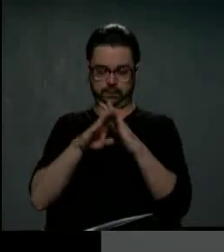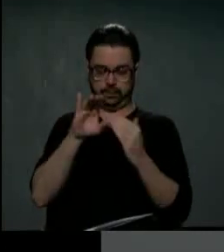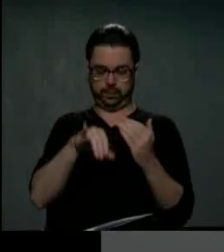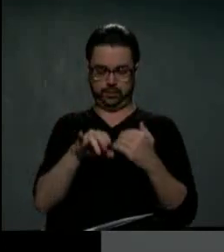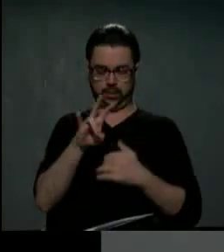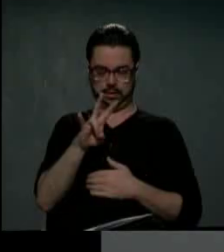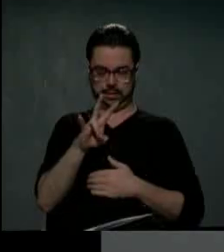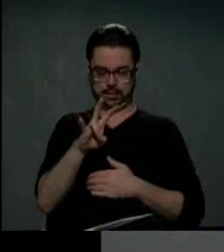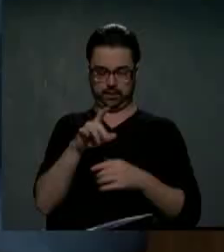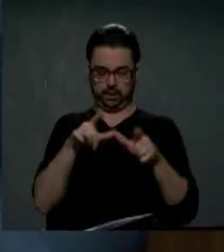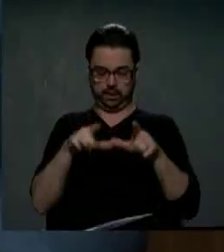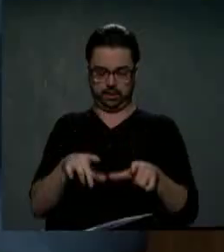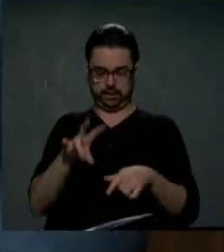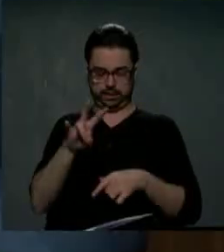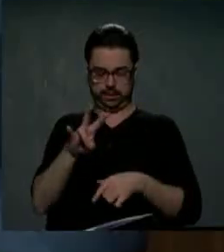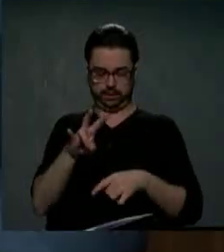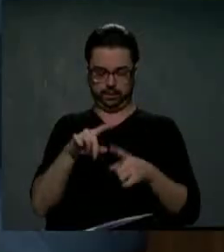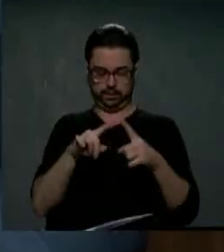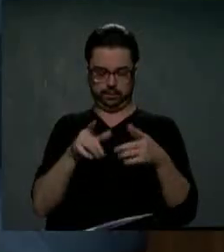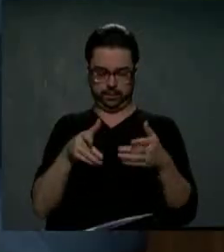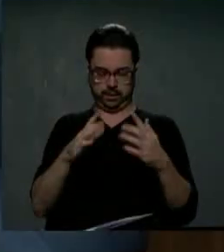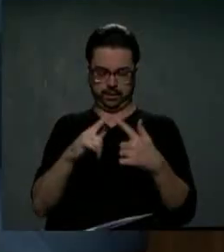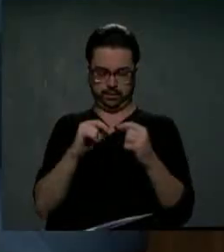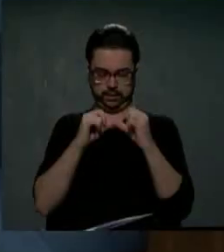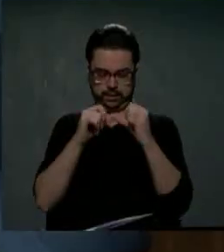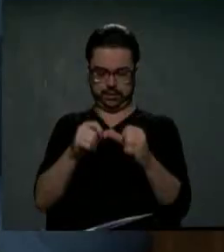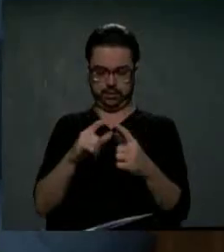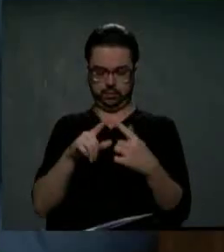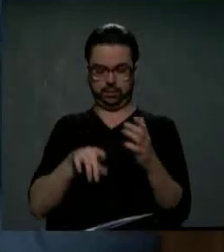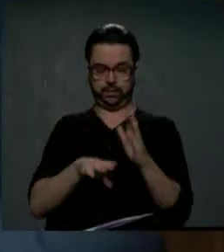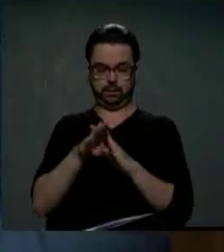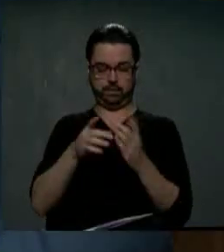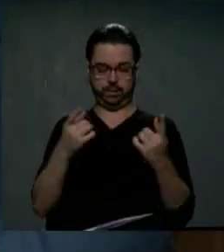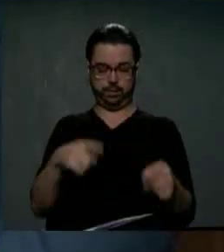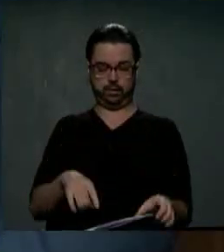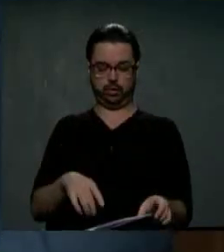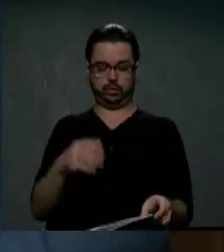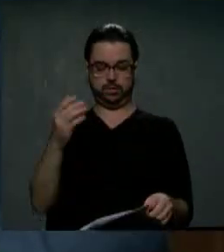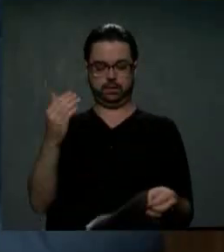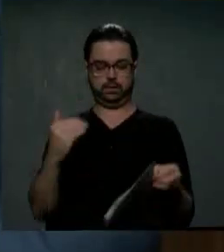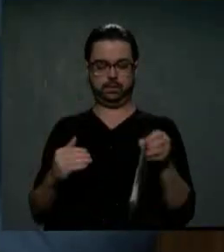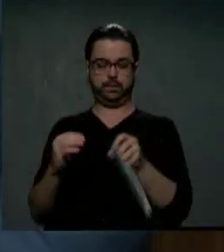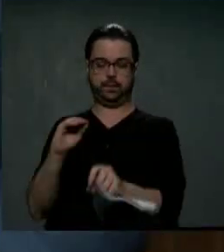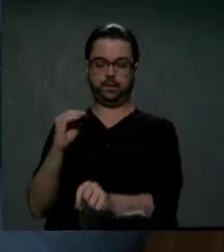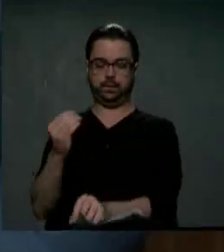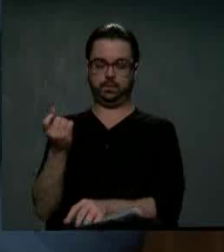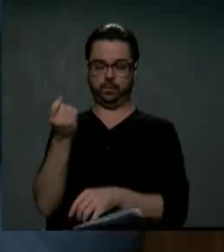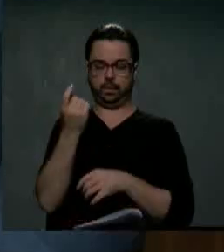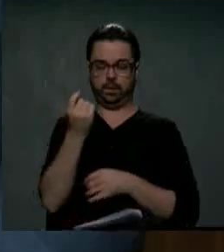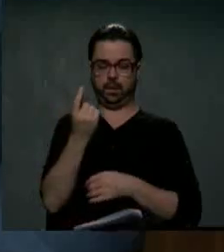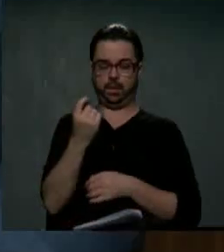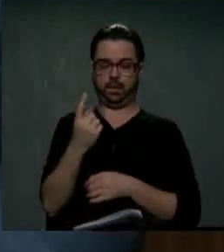proposed PCD development. Item number 11, file number